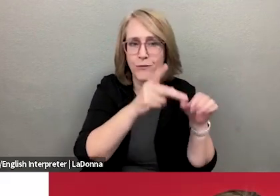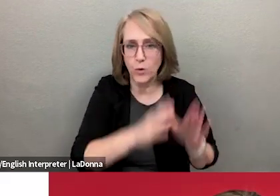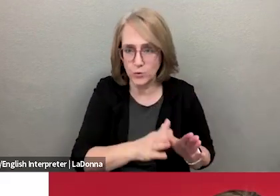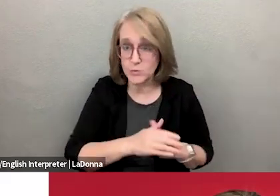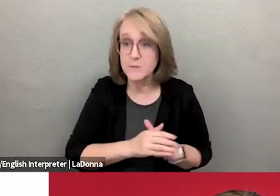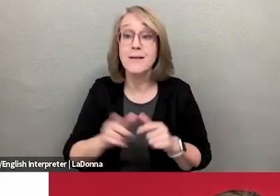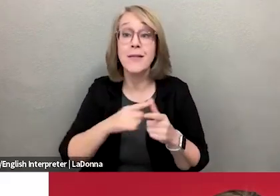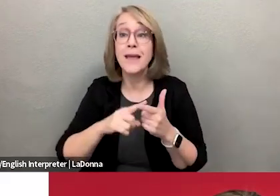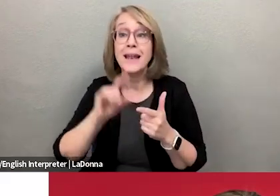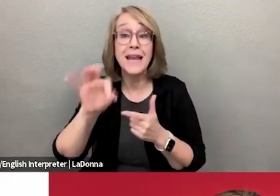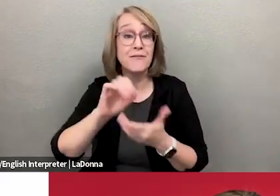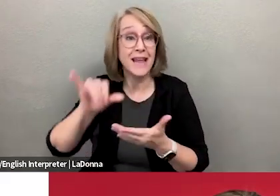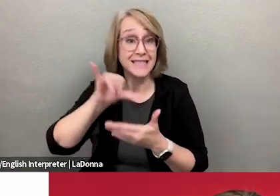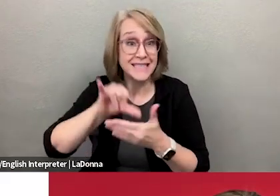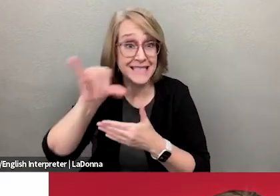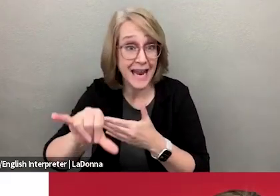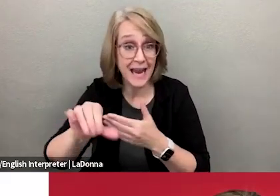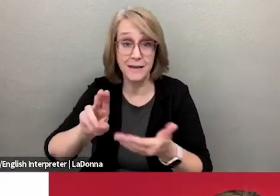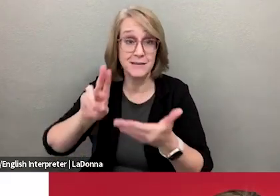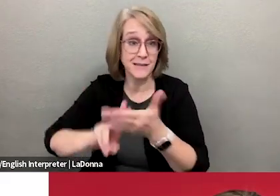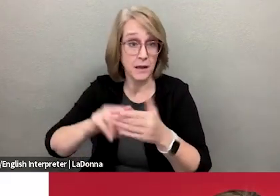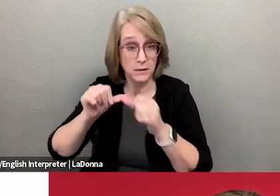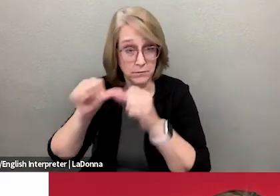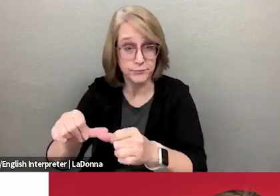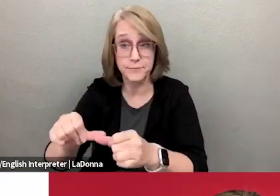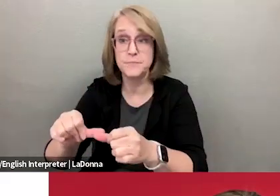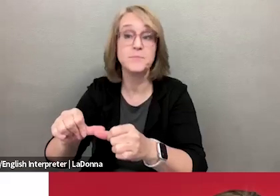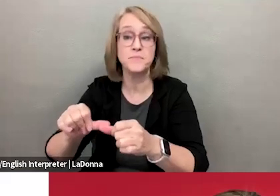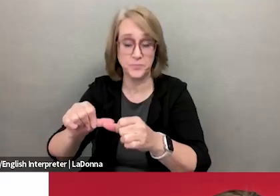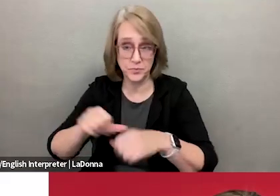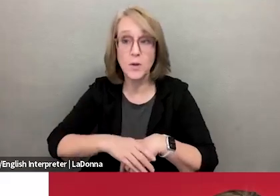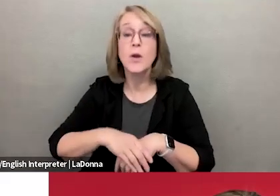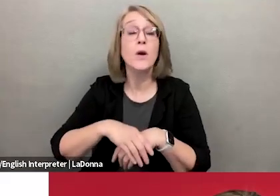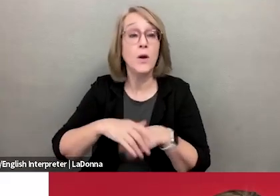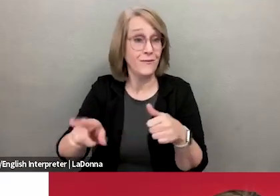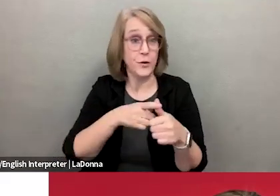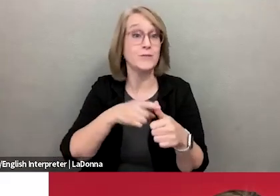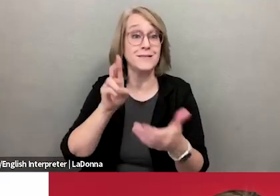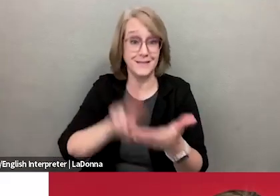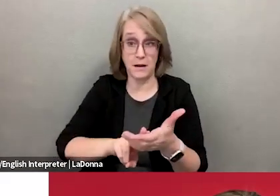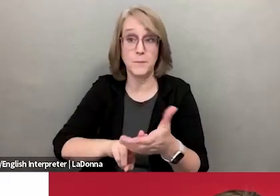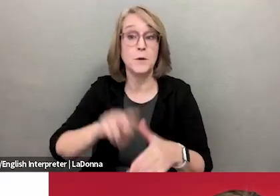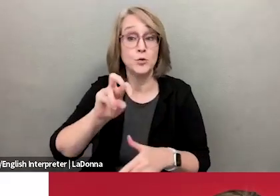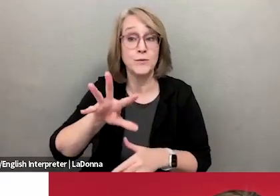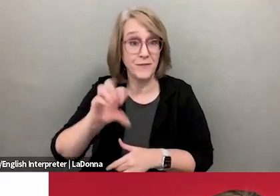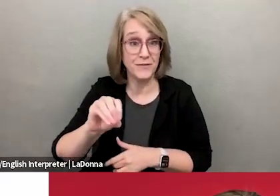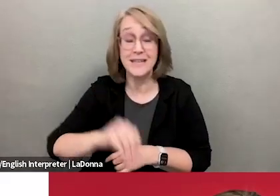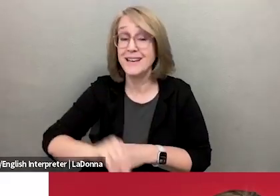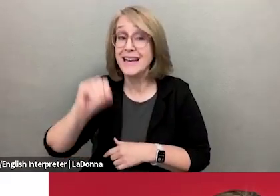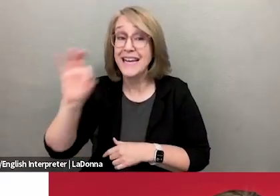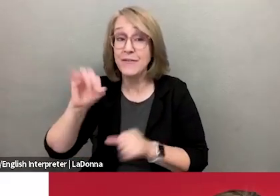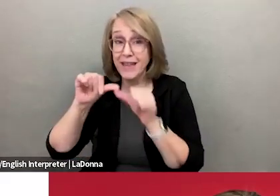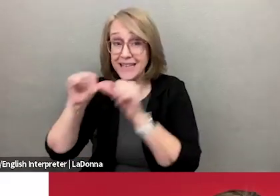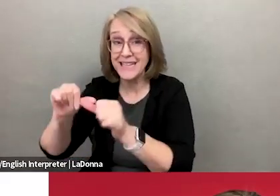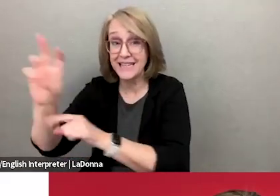bonuses of $250, and then also a 6-month retention bonus if they stay with that employer. And this